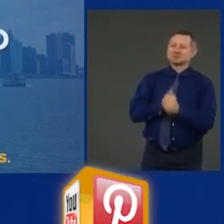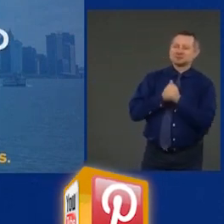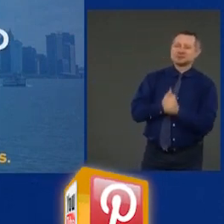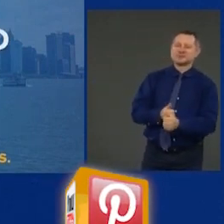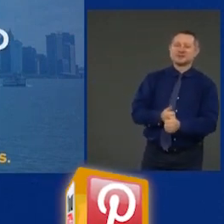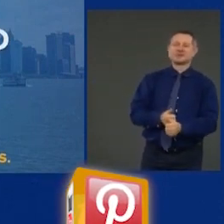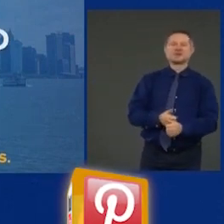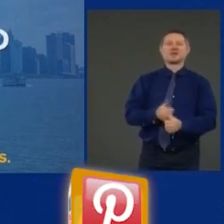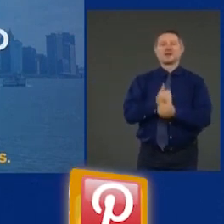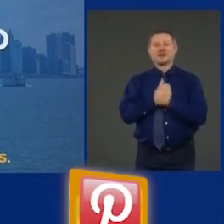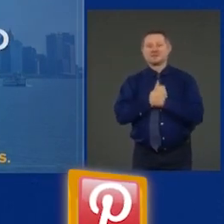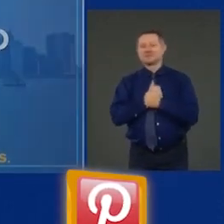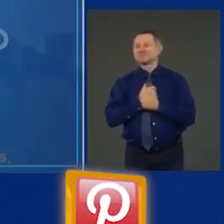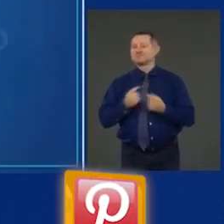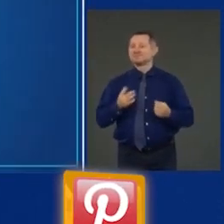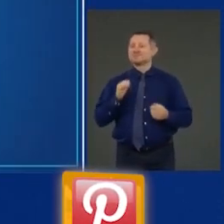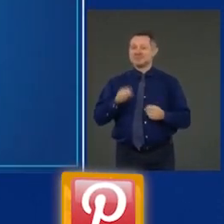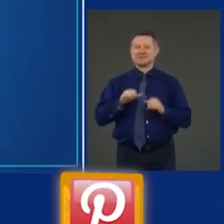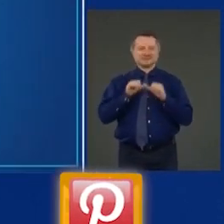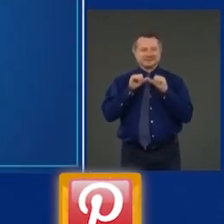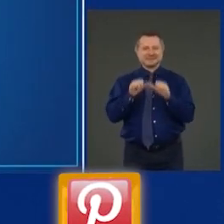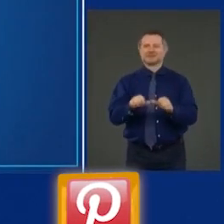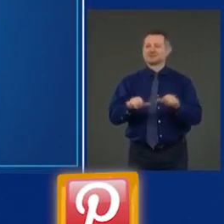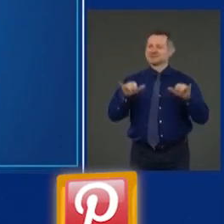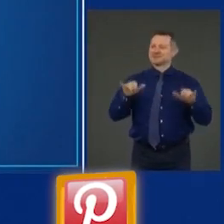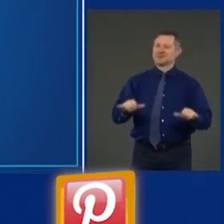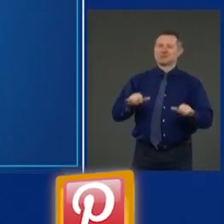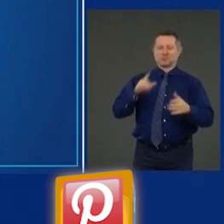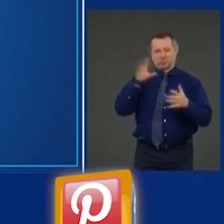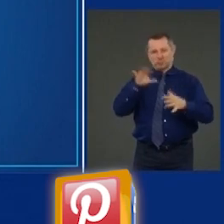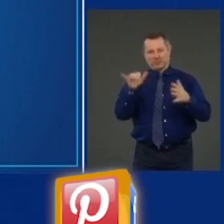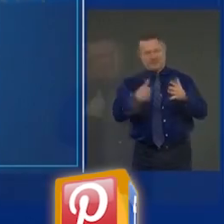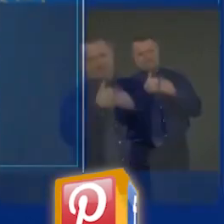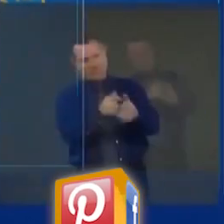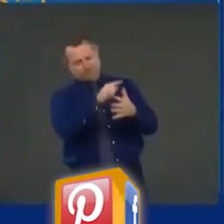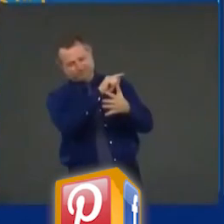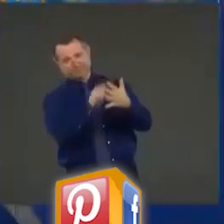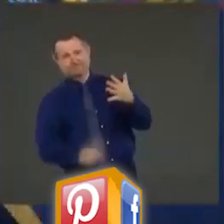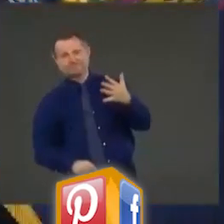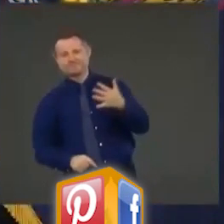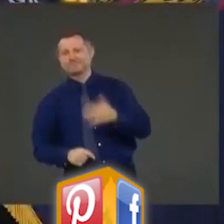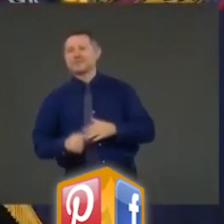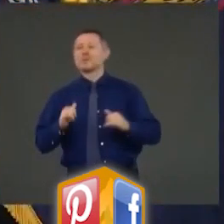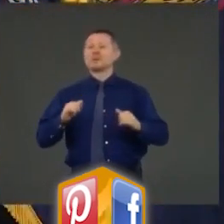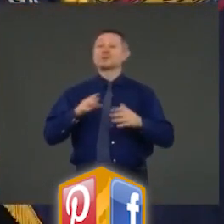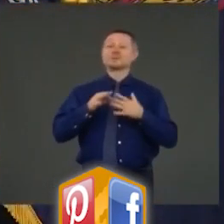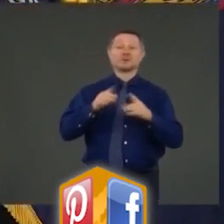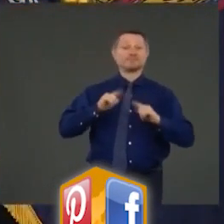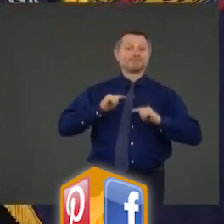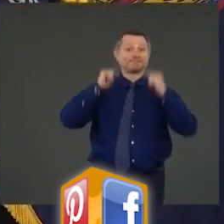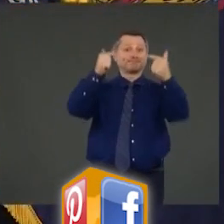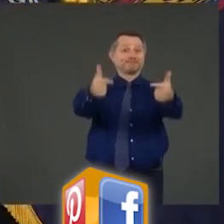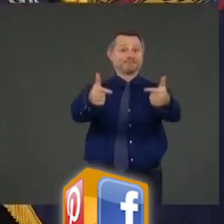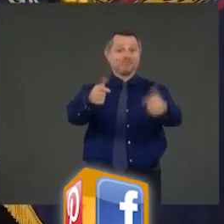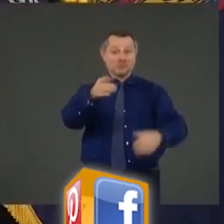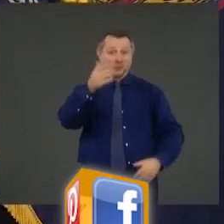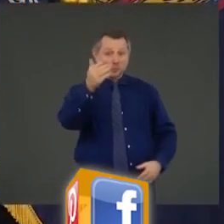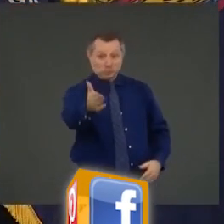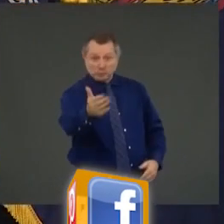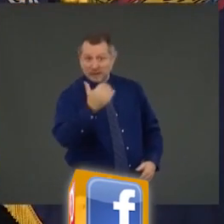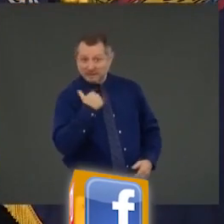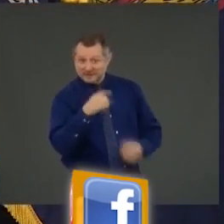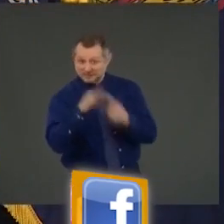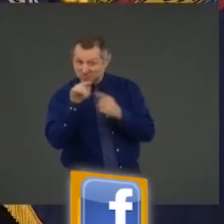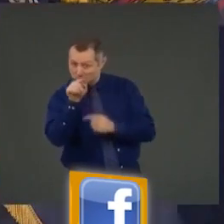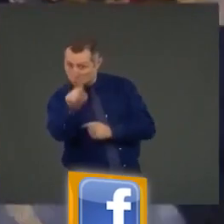loving. And we have to stay New York tough. Especially you, Zach. Questions? Governor, how